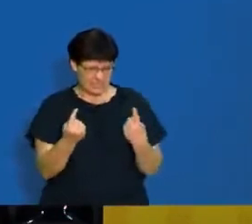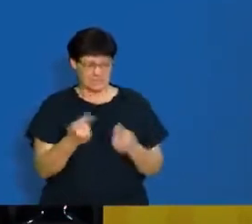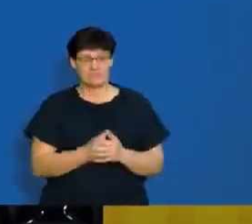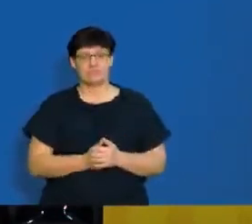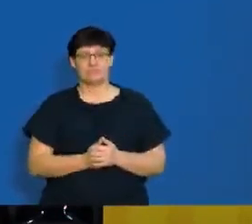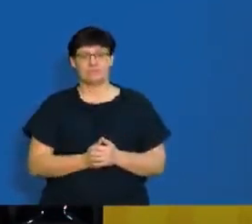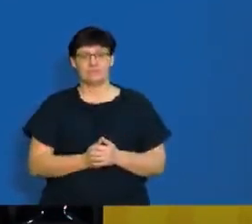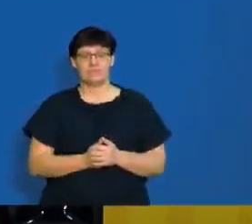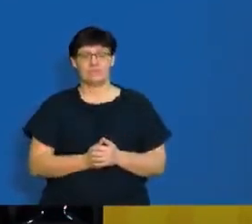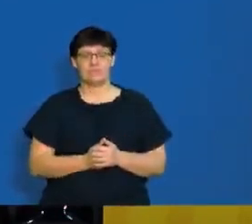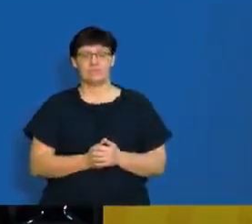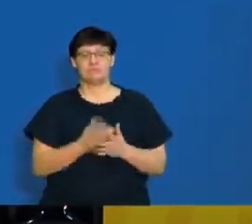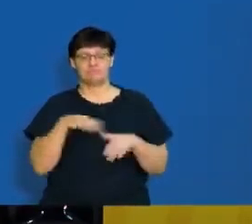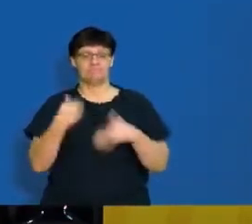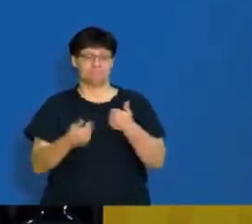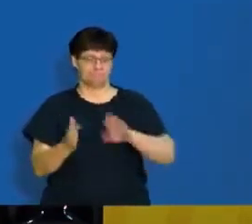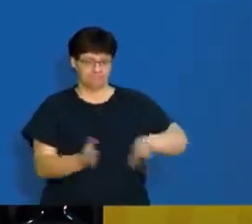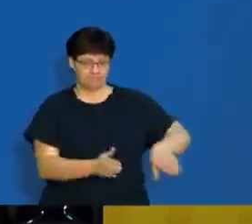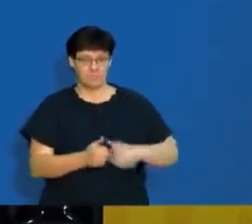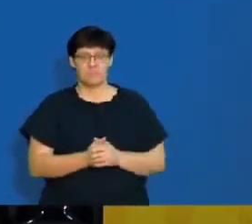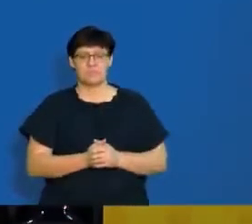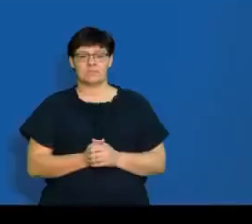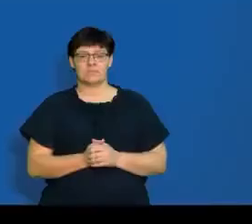two. Let's carry on.